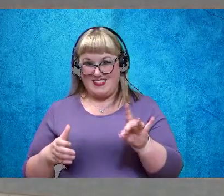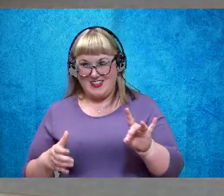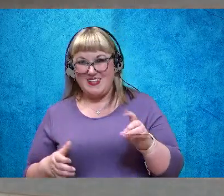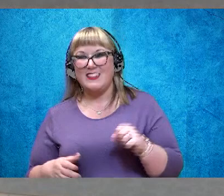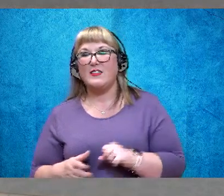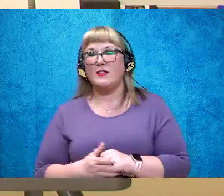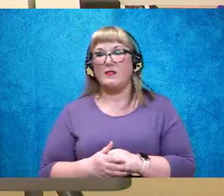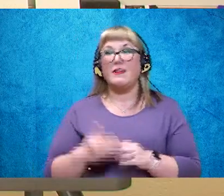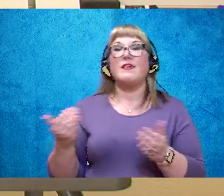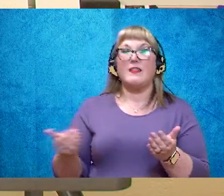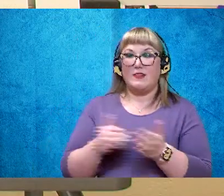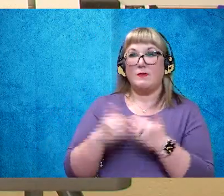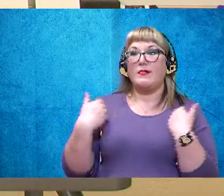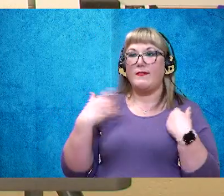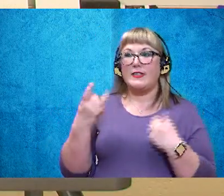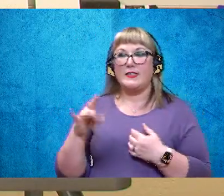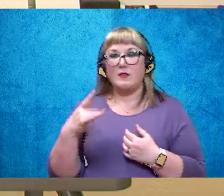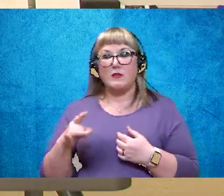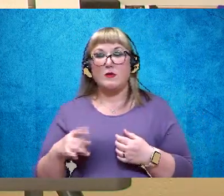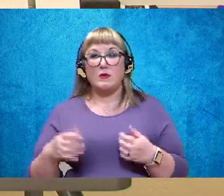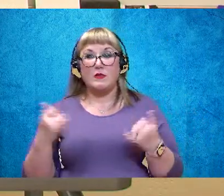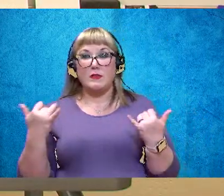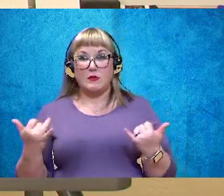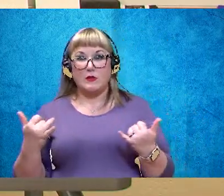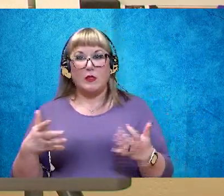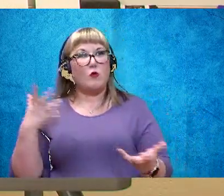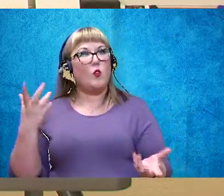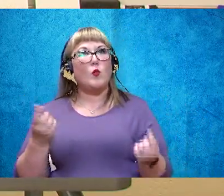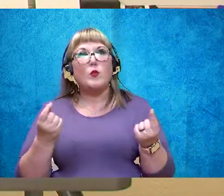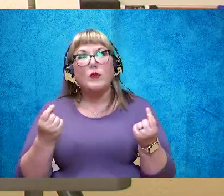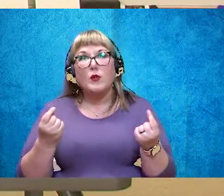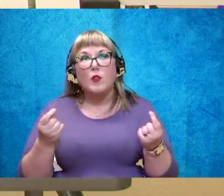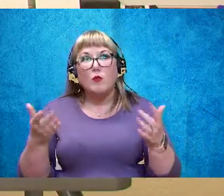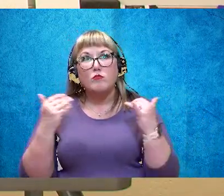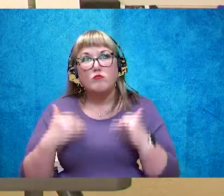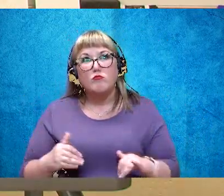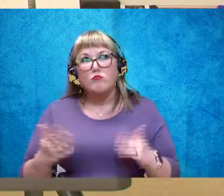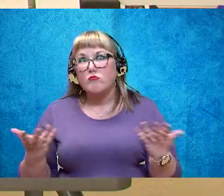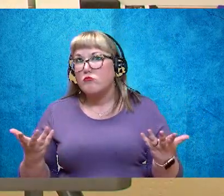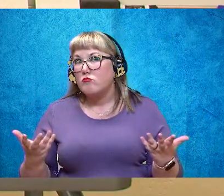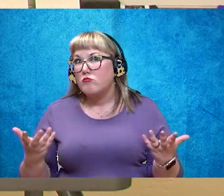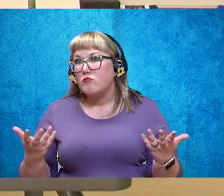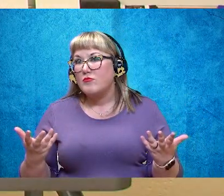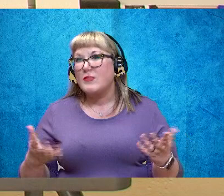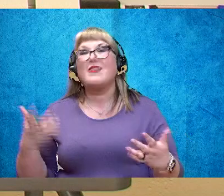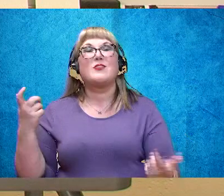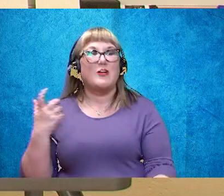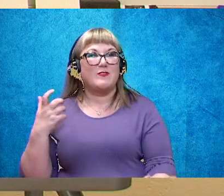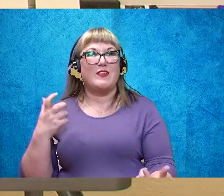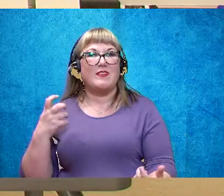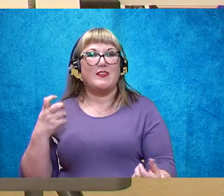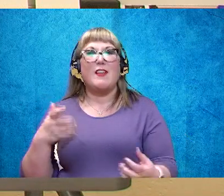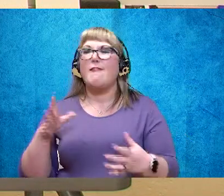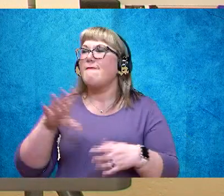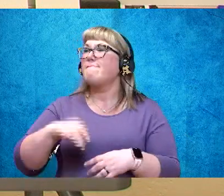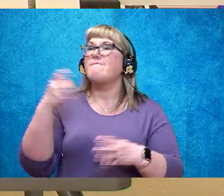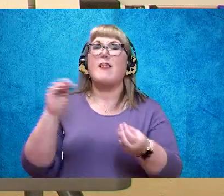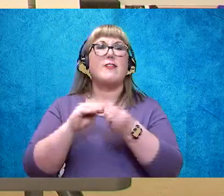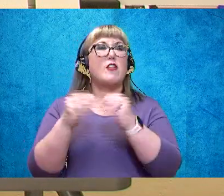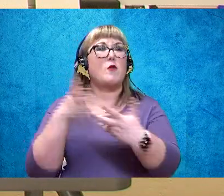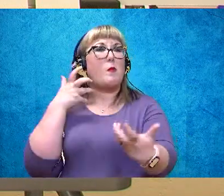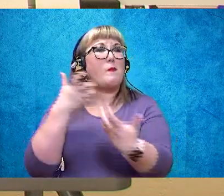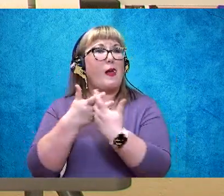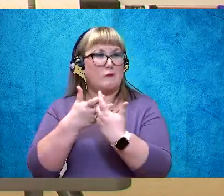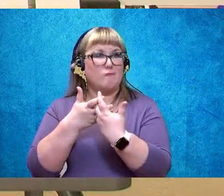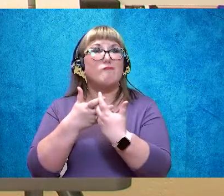job. Once again, we got 18 straws. So now, what's our next part? That's right. We have to find the number